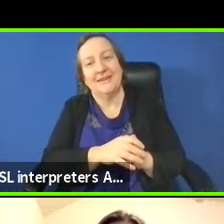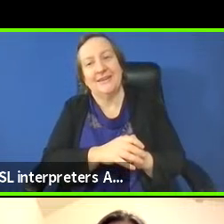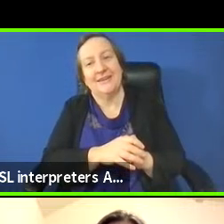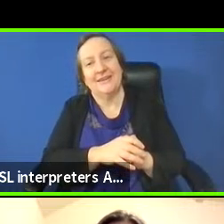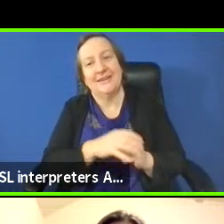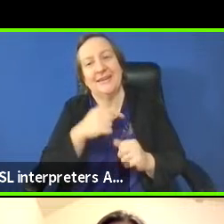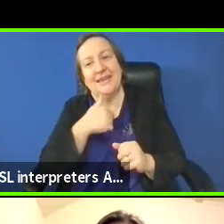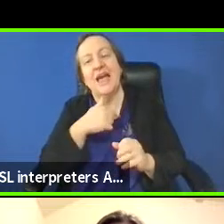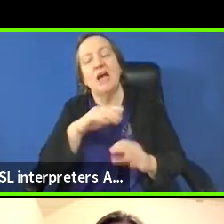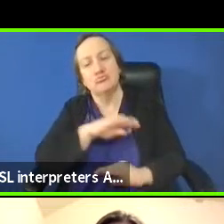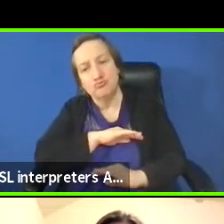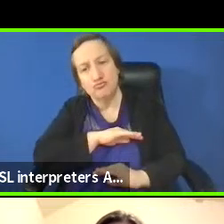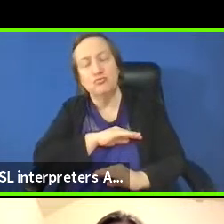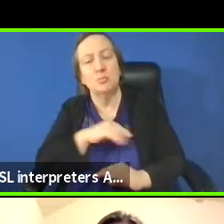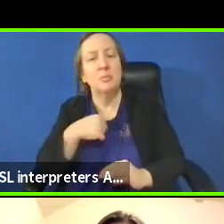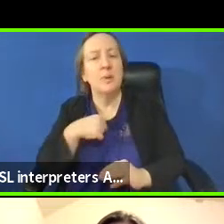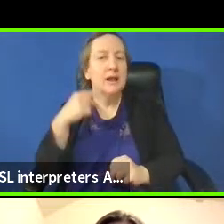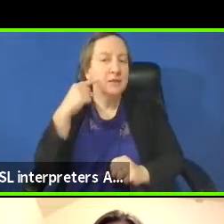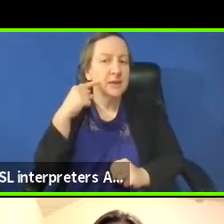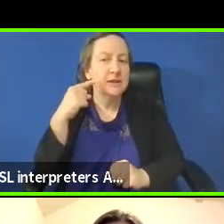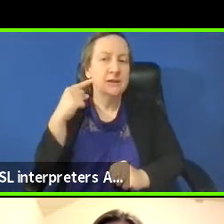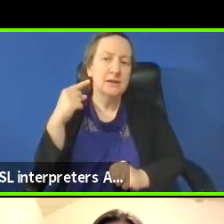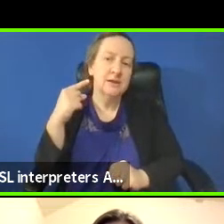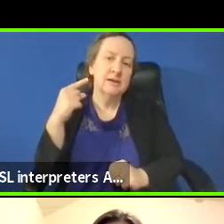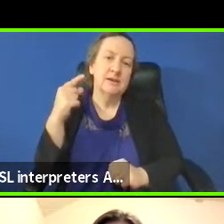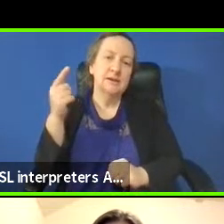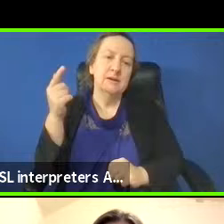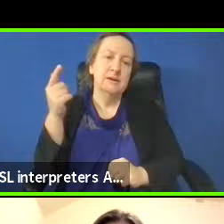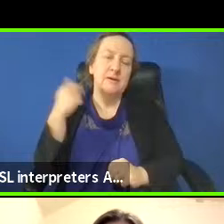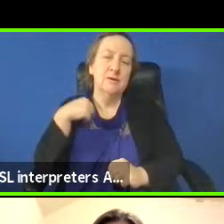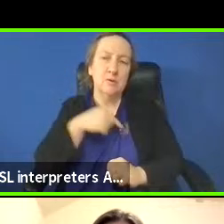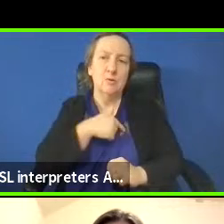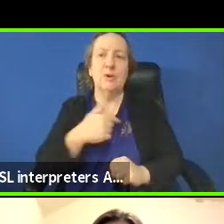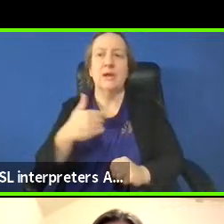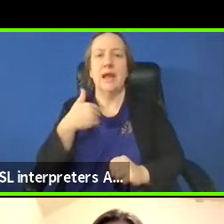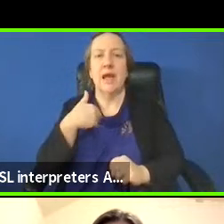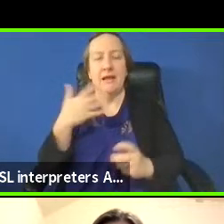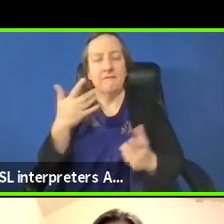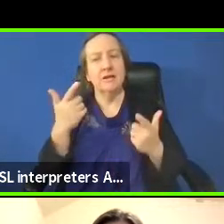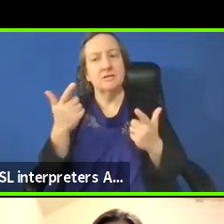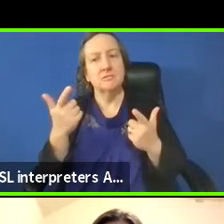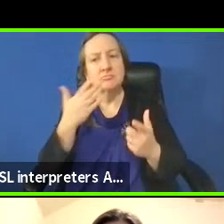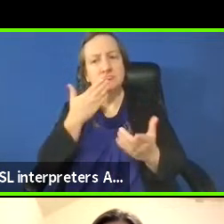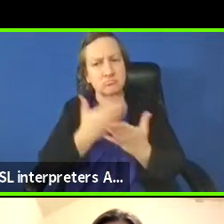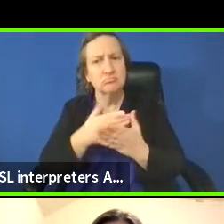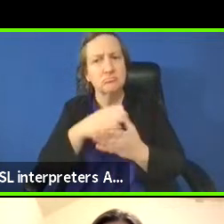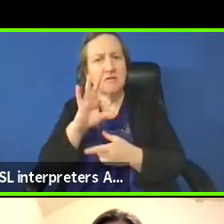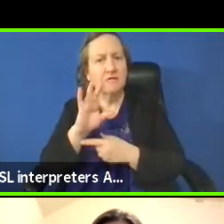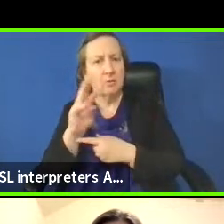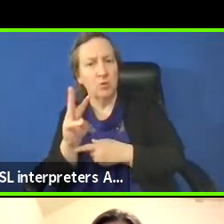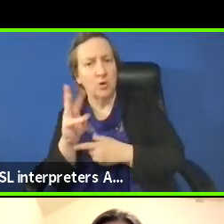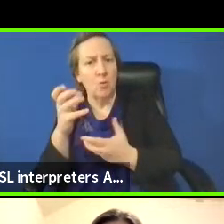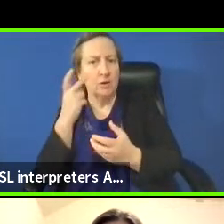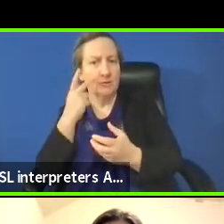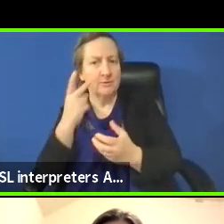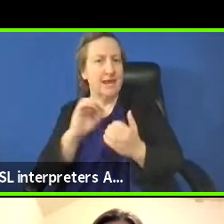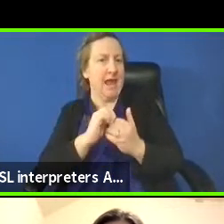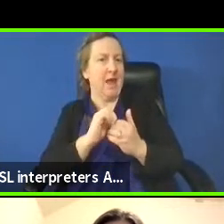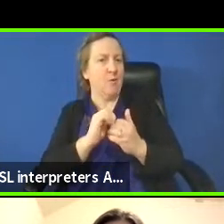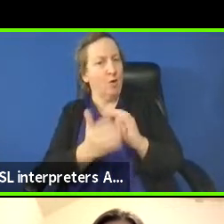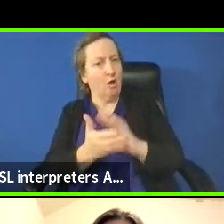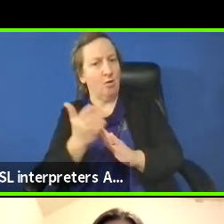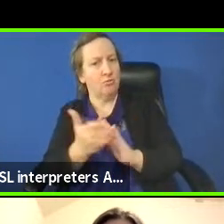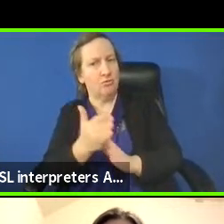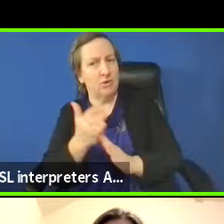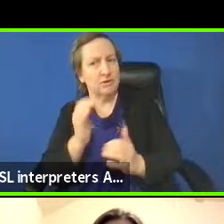I'm good with that. I think we have kind of a robust framework. I would like to see it operationalized and hear from